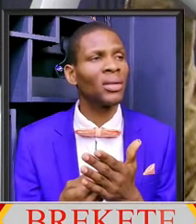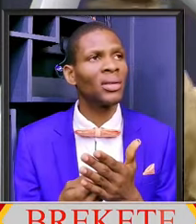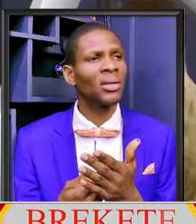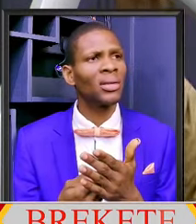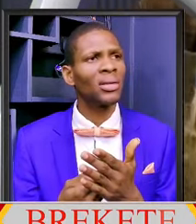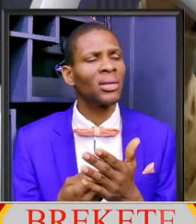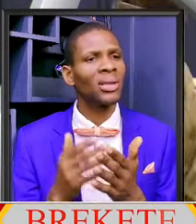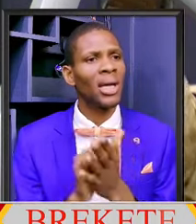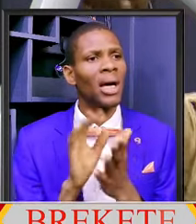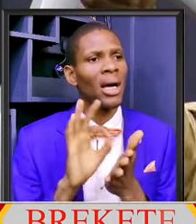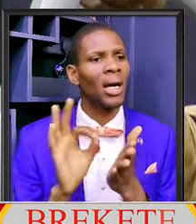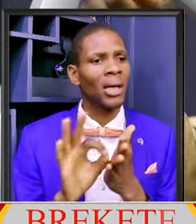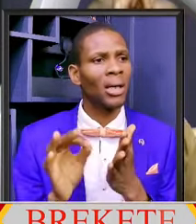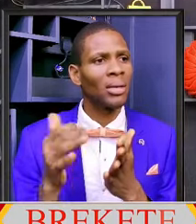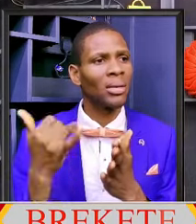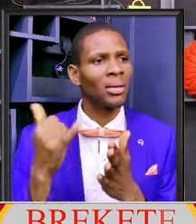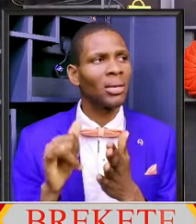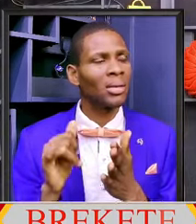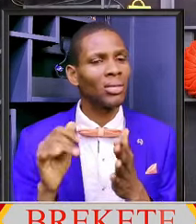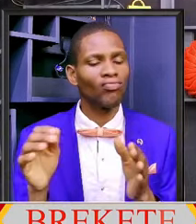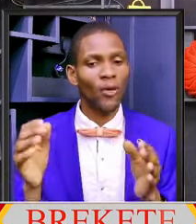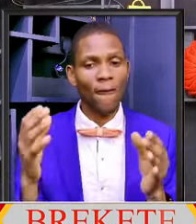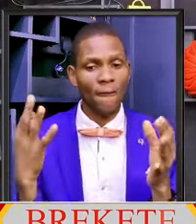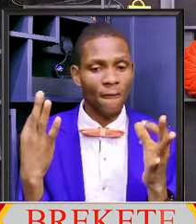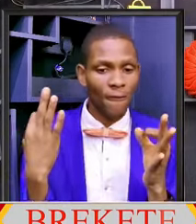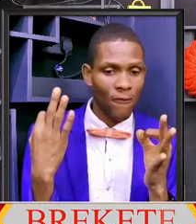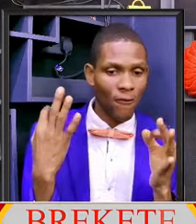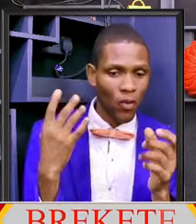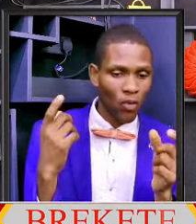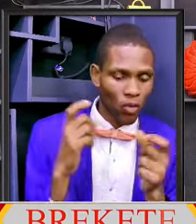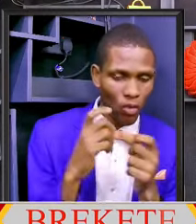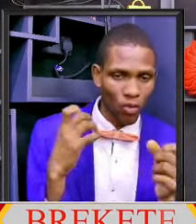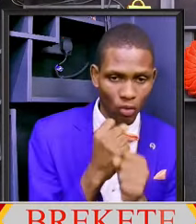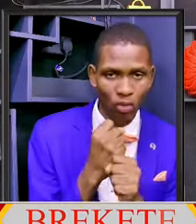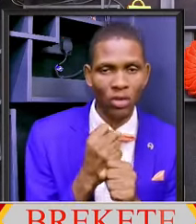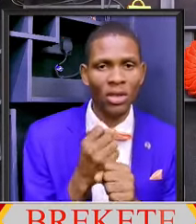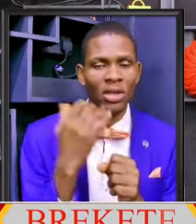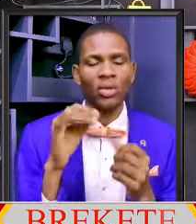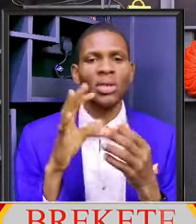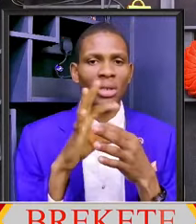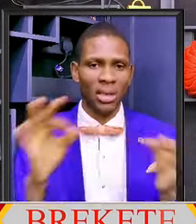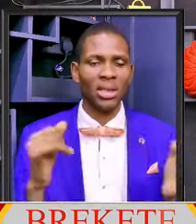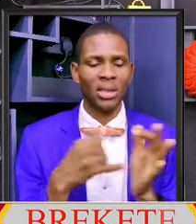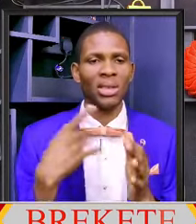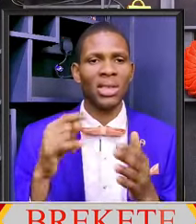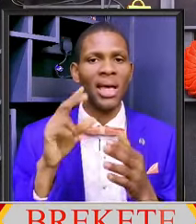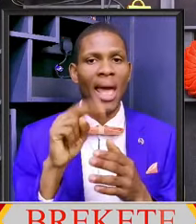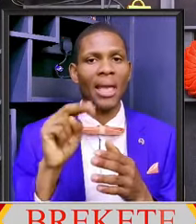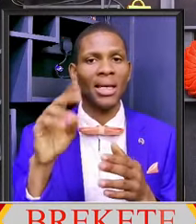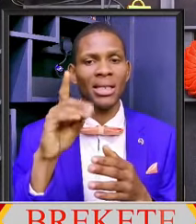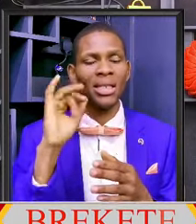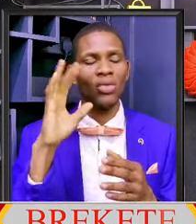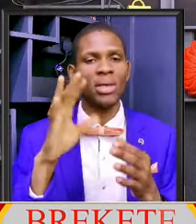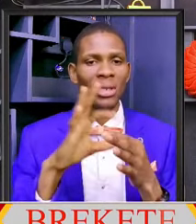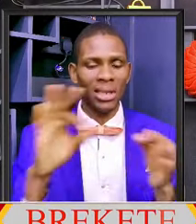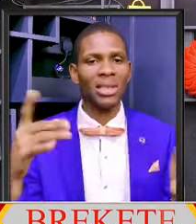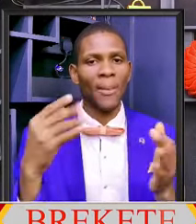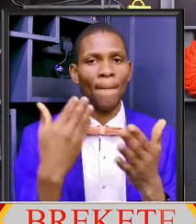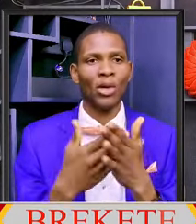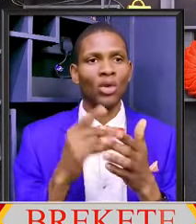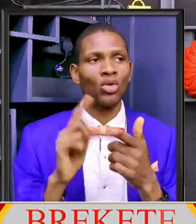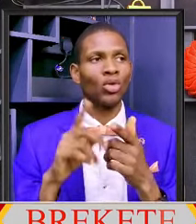they go, that account where they garnish, they go release them. The NNDC go release money to the people